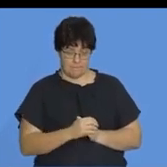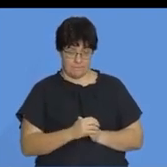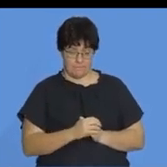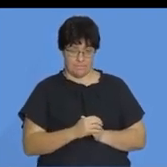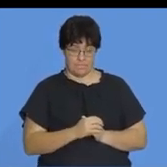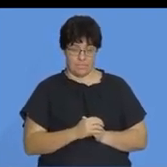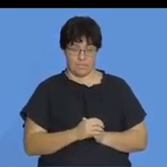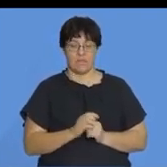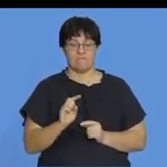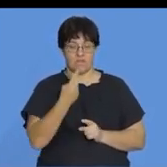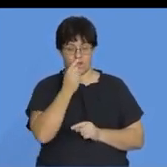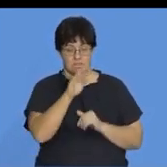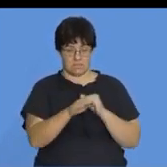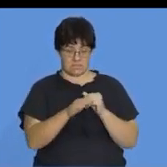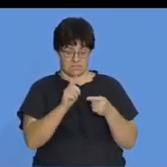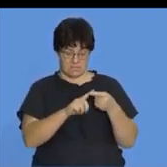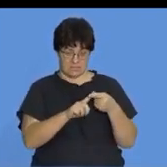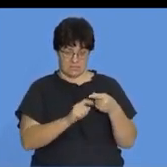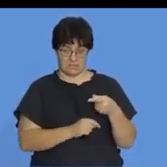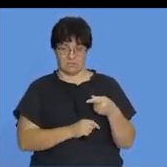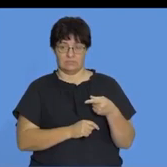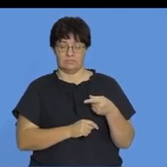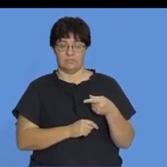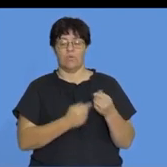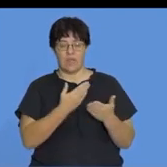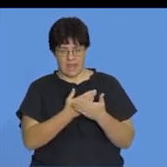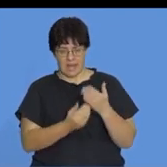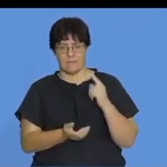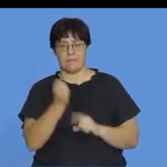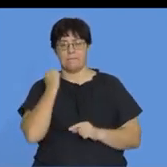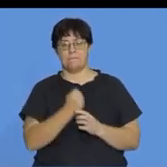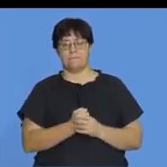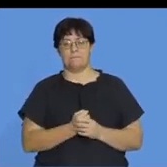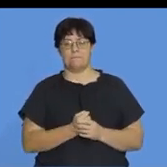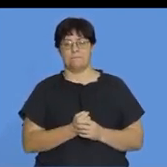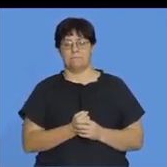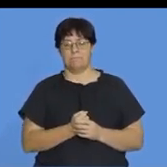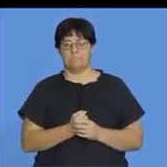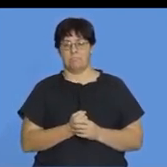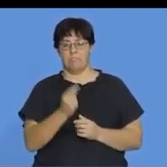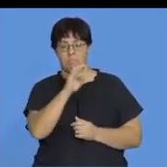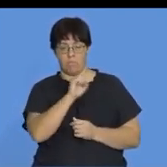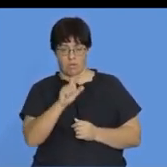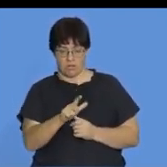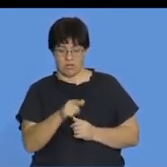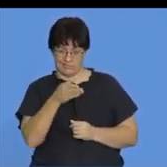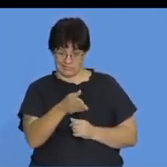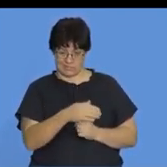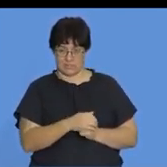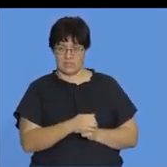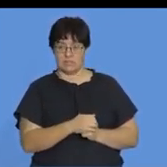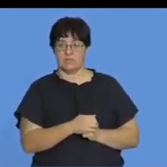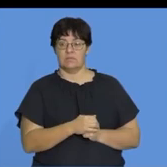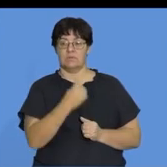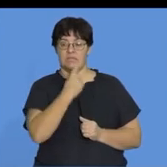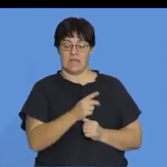the first part of this multi-step problem. So we can determine the actual moles of that.